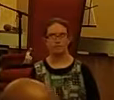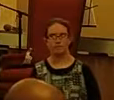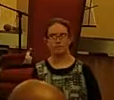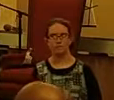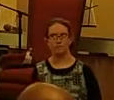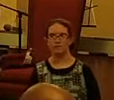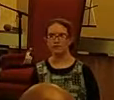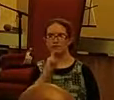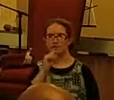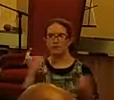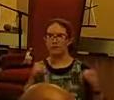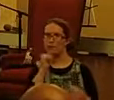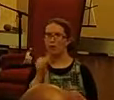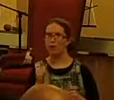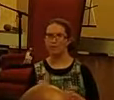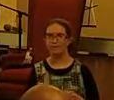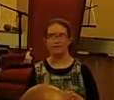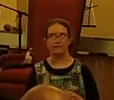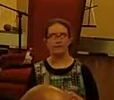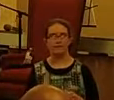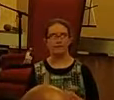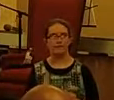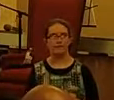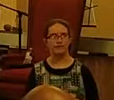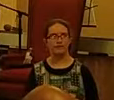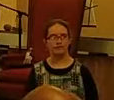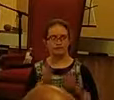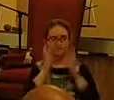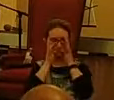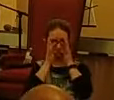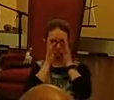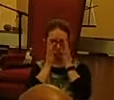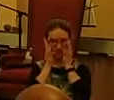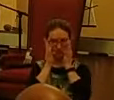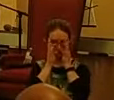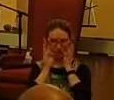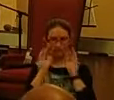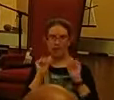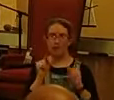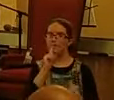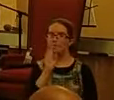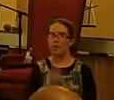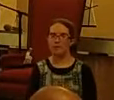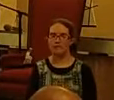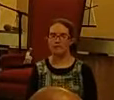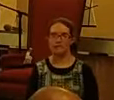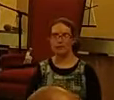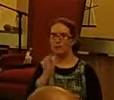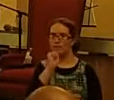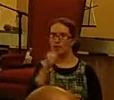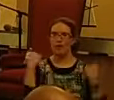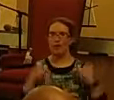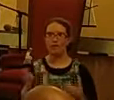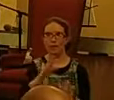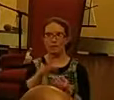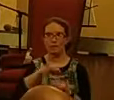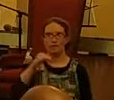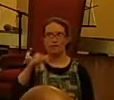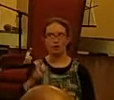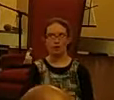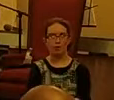really haven't got there yet. Amen. Hallelujah. Because I can promise you, you will not have the Holy Ghost